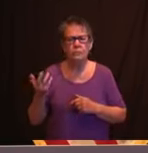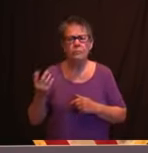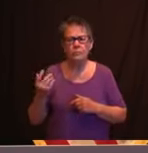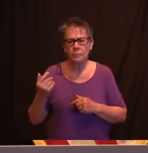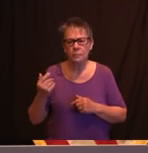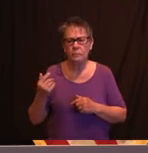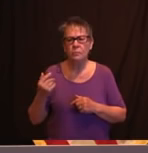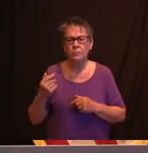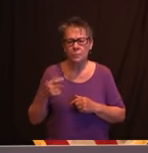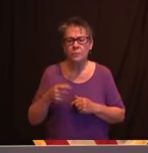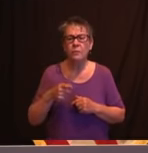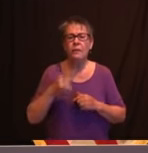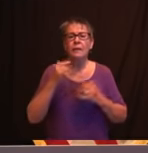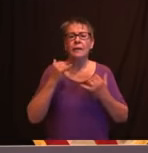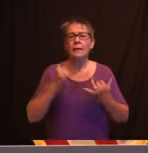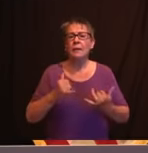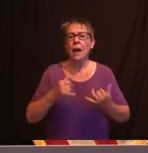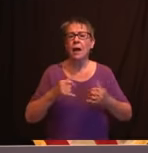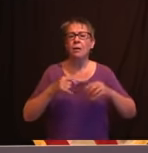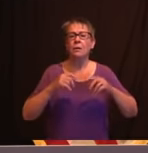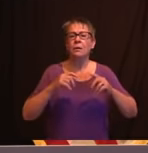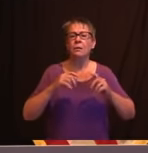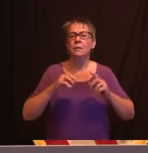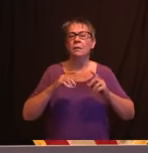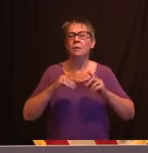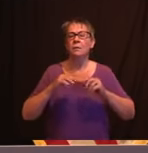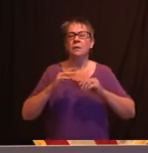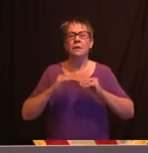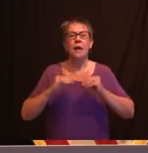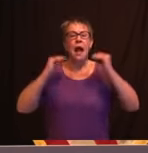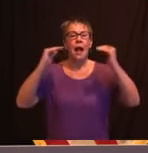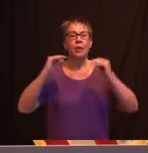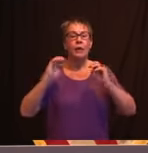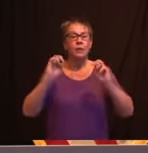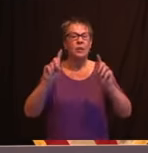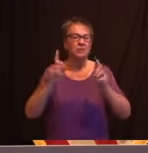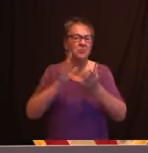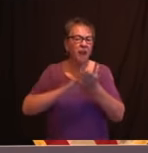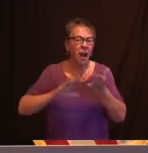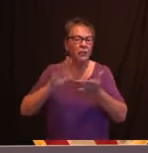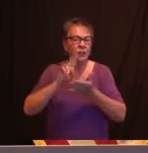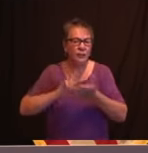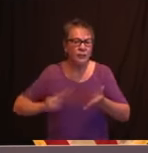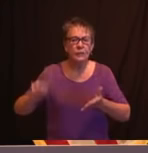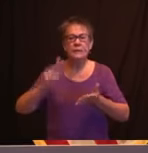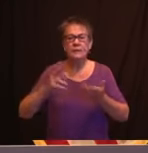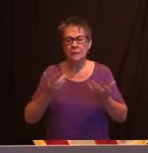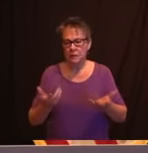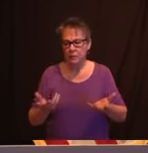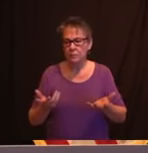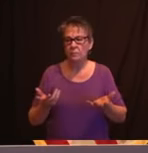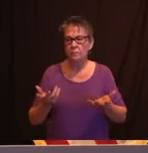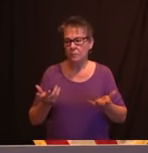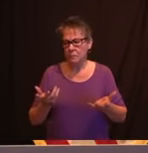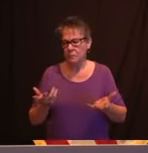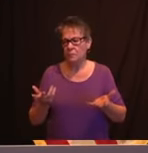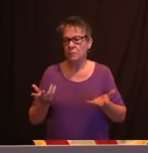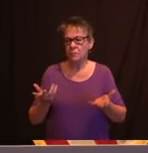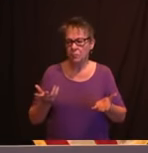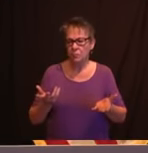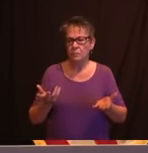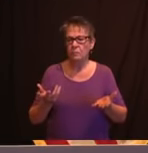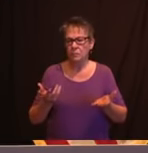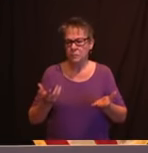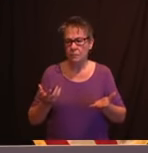will have the top 2 education positions in your cabinet empty during an economic and public health crisis. What are